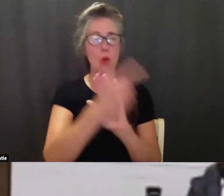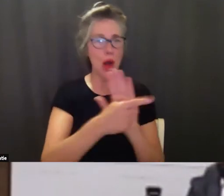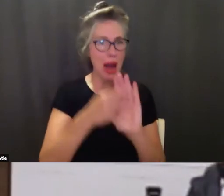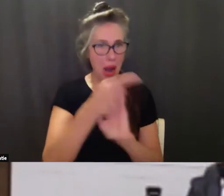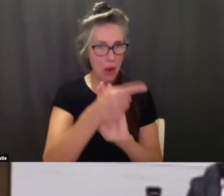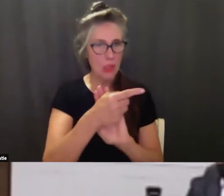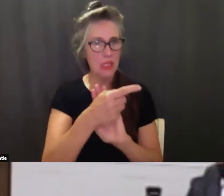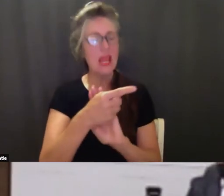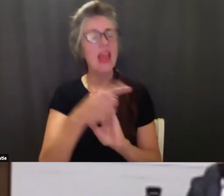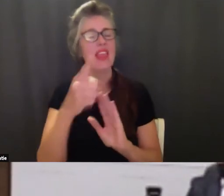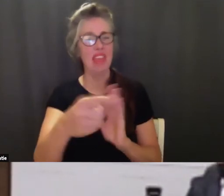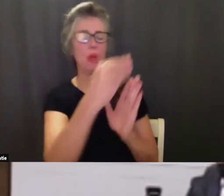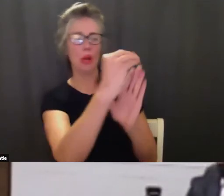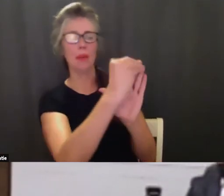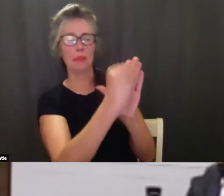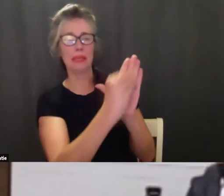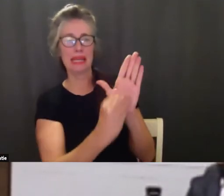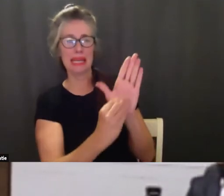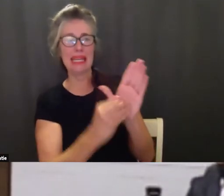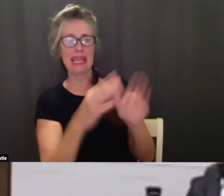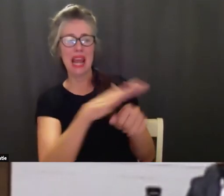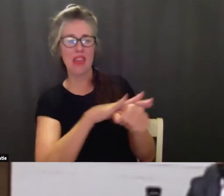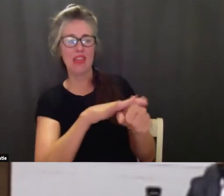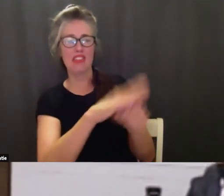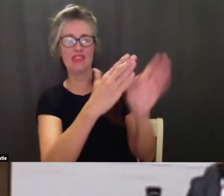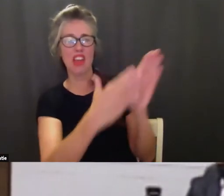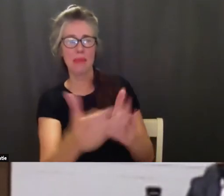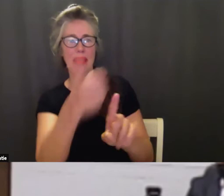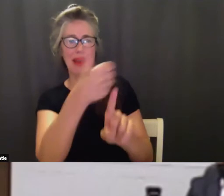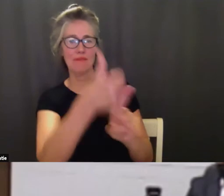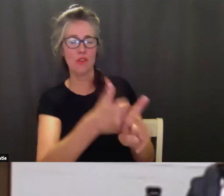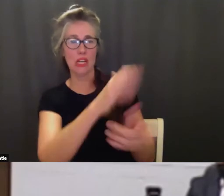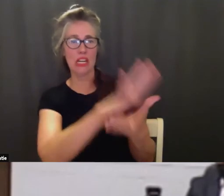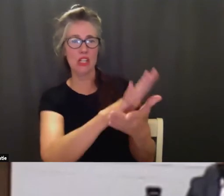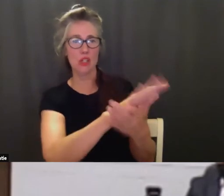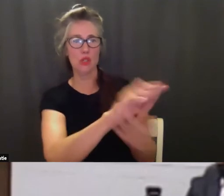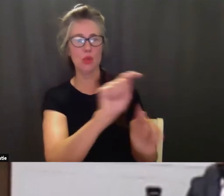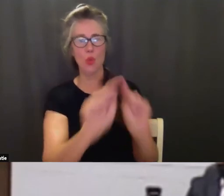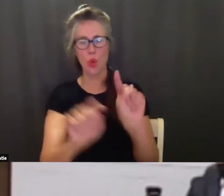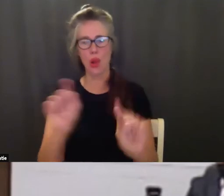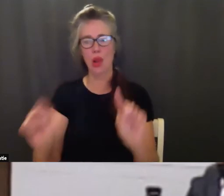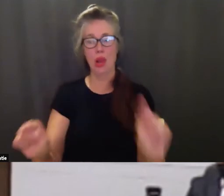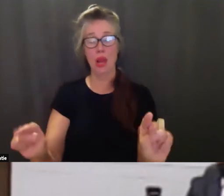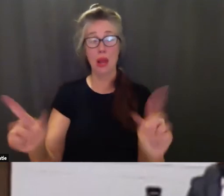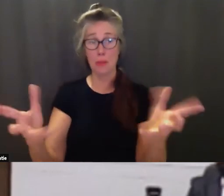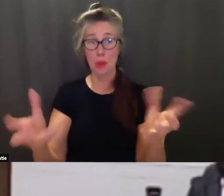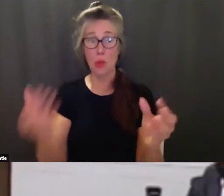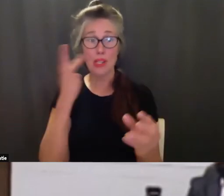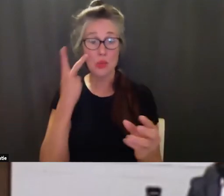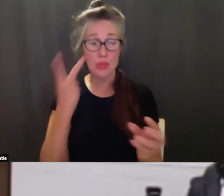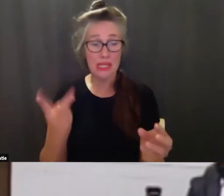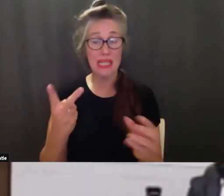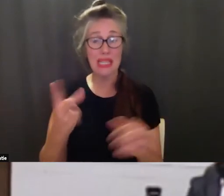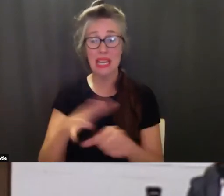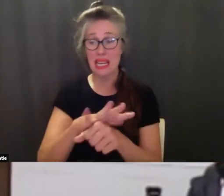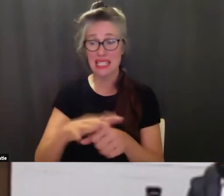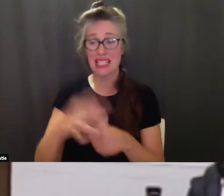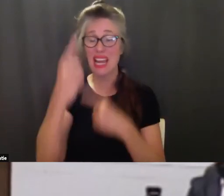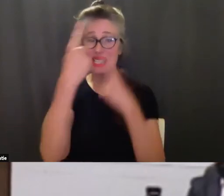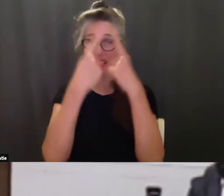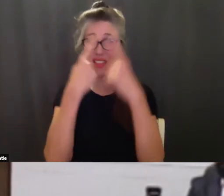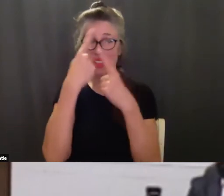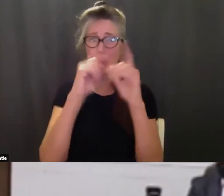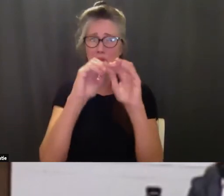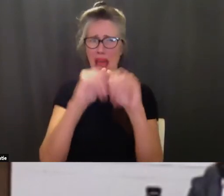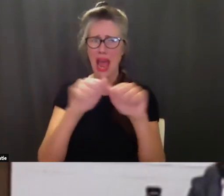be outlined in the site plan. But additionally, we want to see sites really think about how